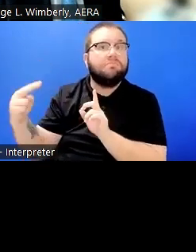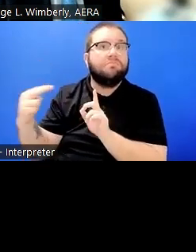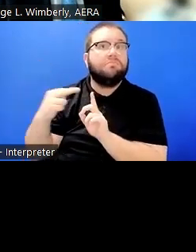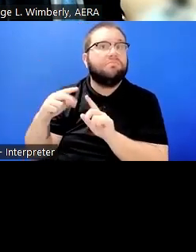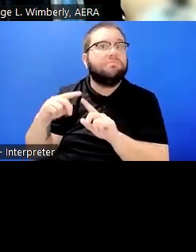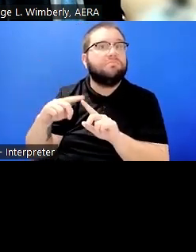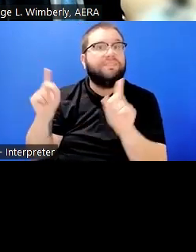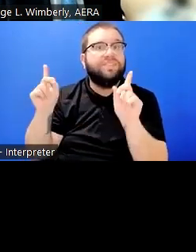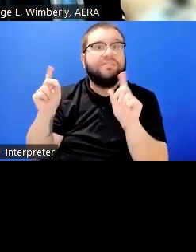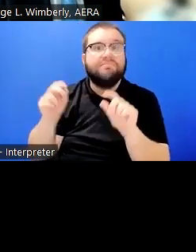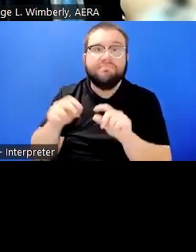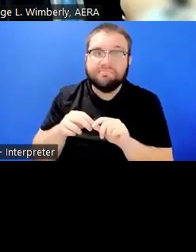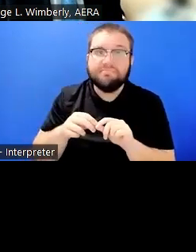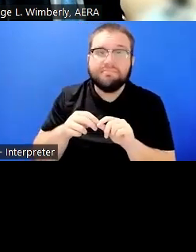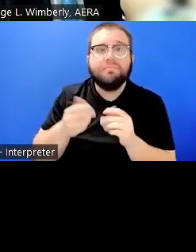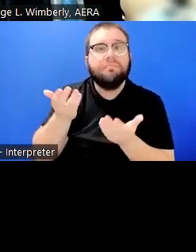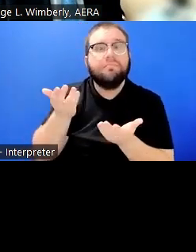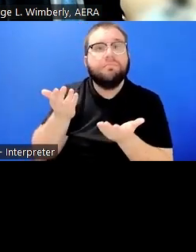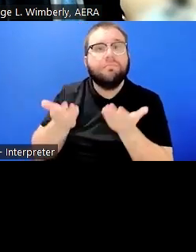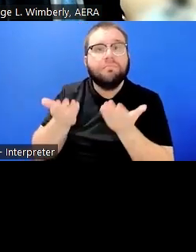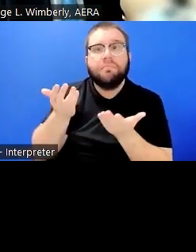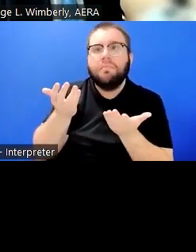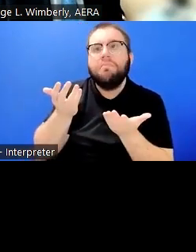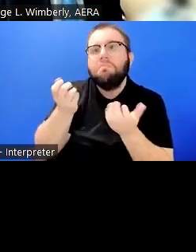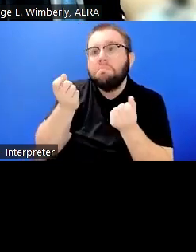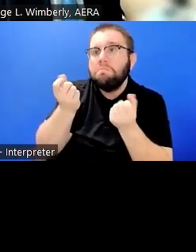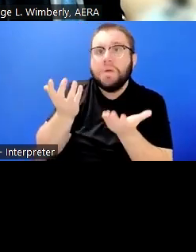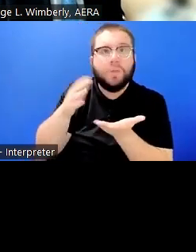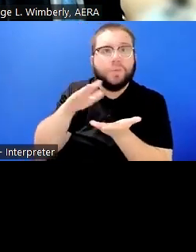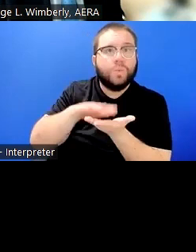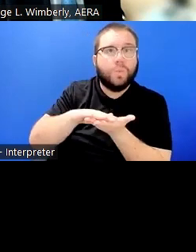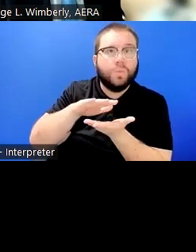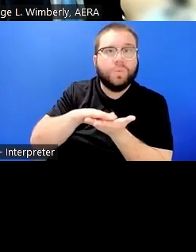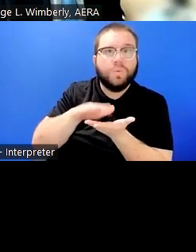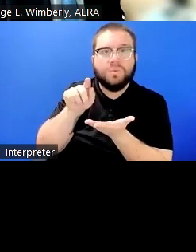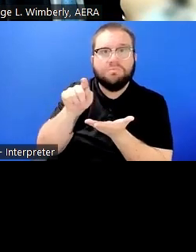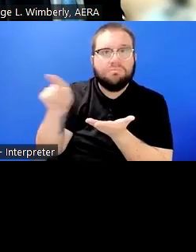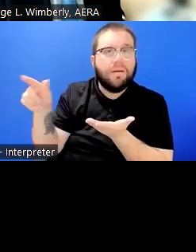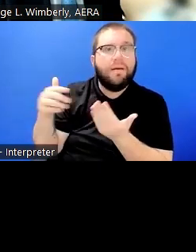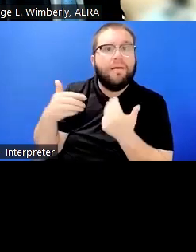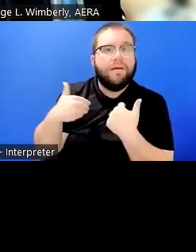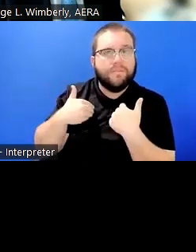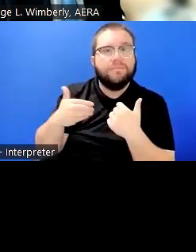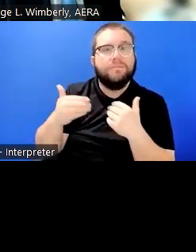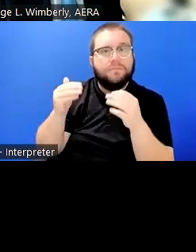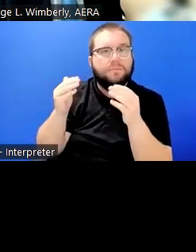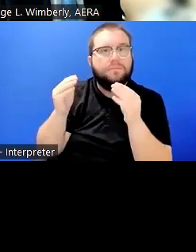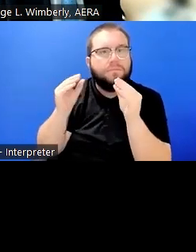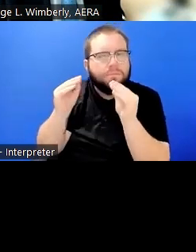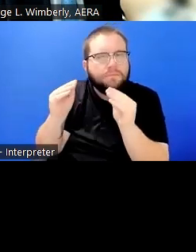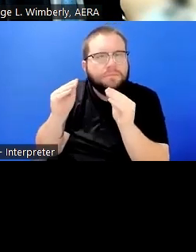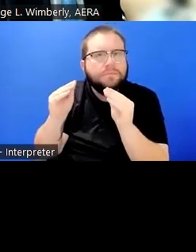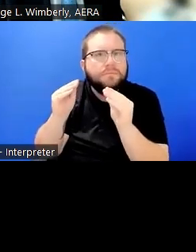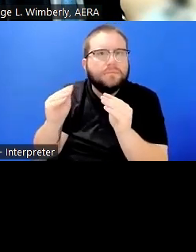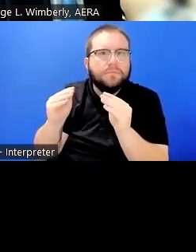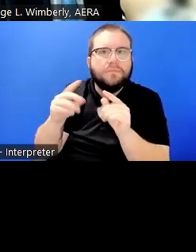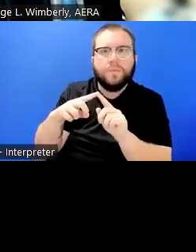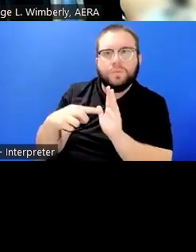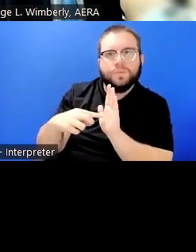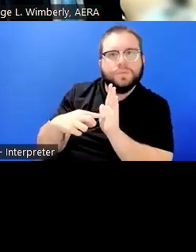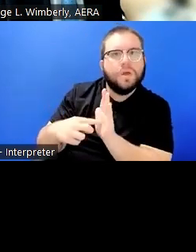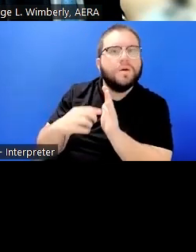know have workshops and things that are designed for